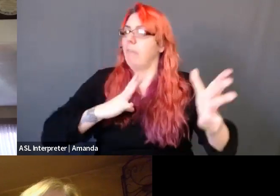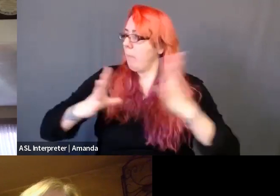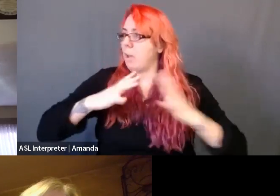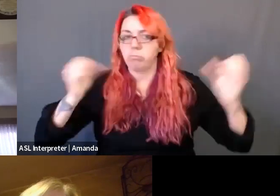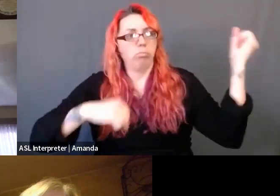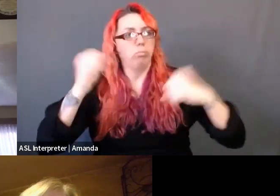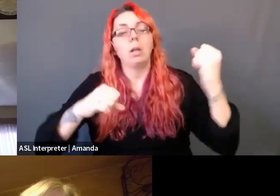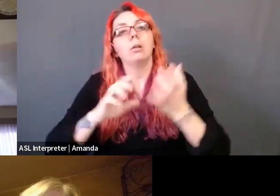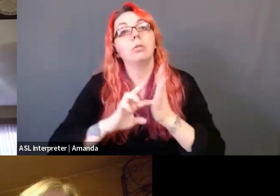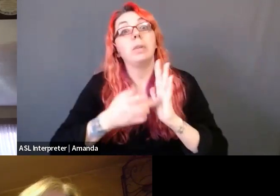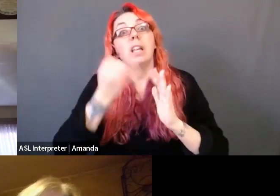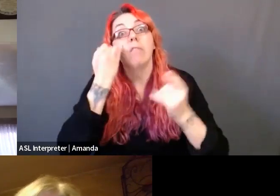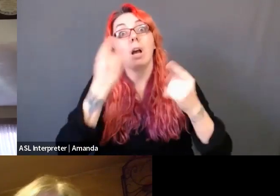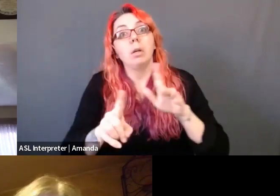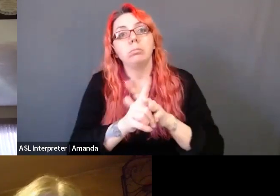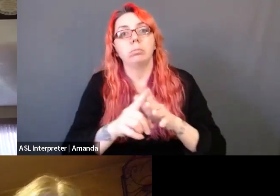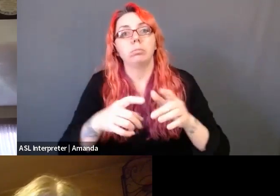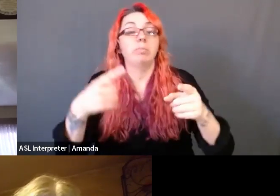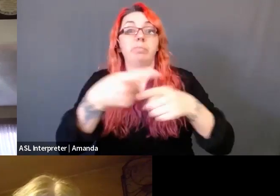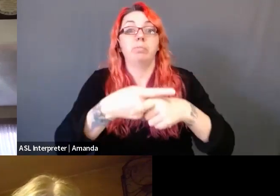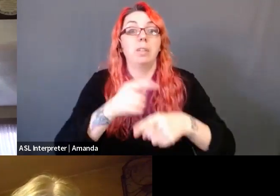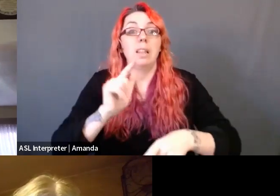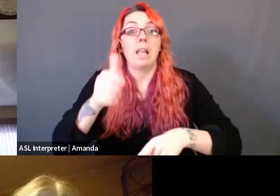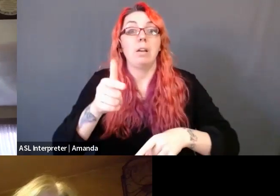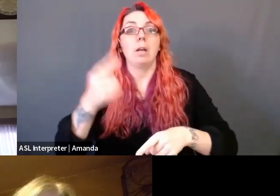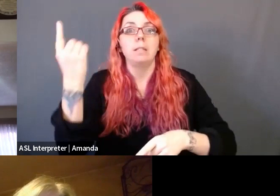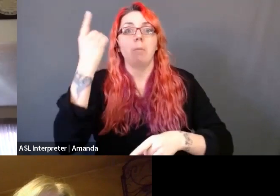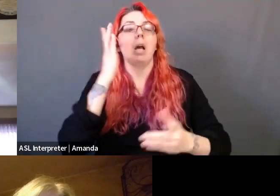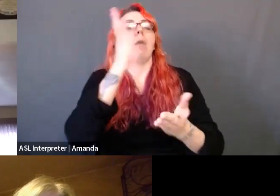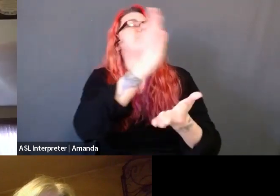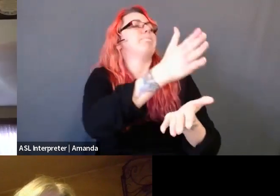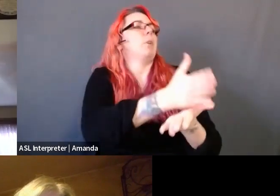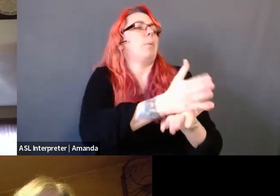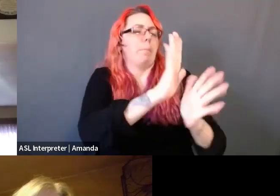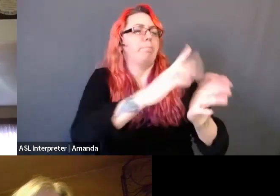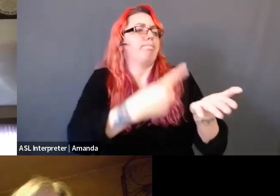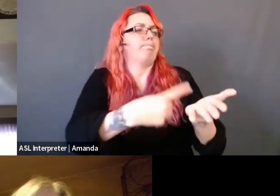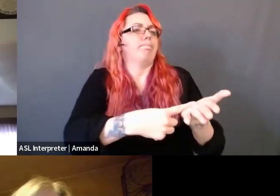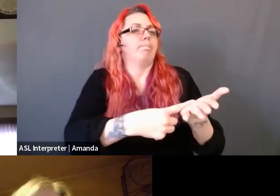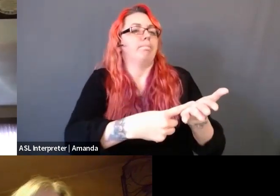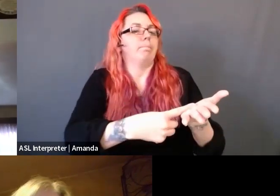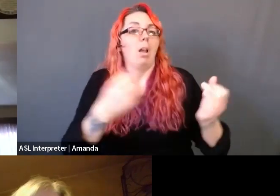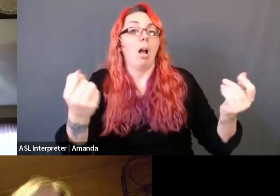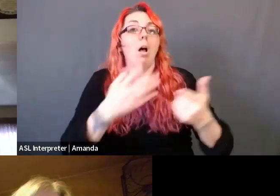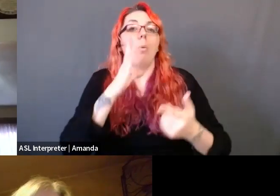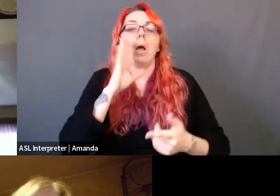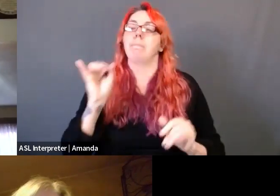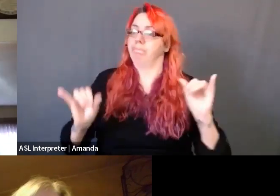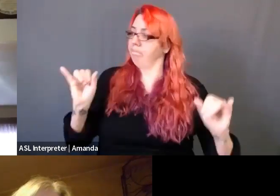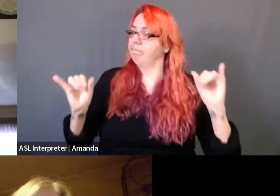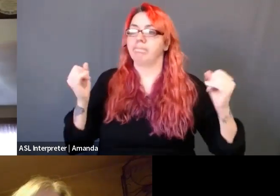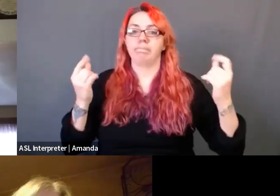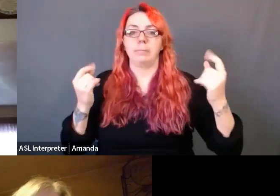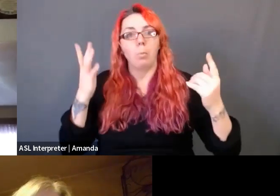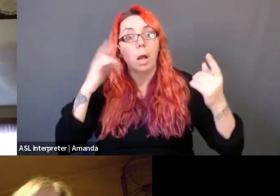when you get into those kinds of situations. So I just share that with you. And again, you can see much of it fits also with a virtual component, but